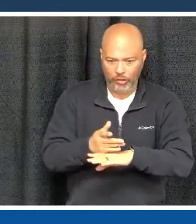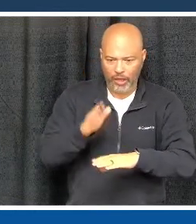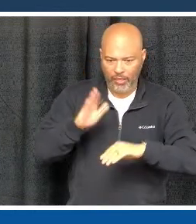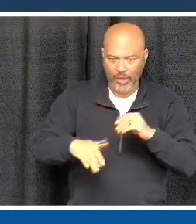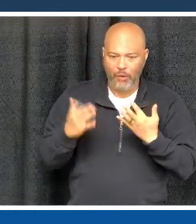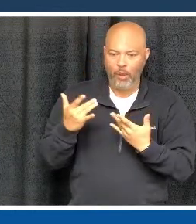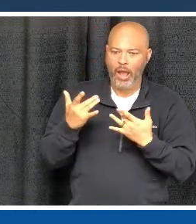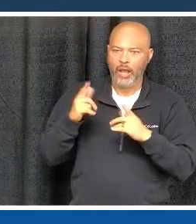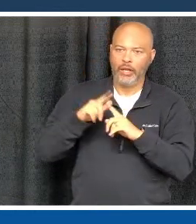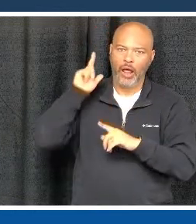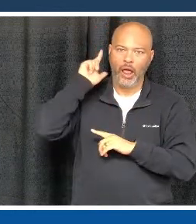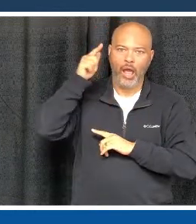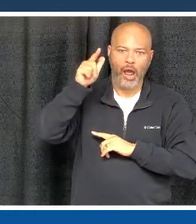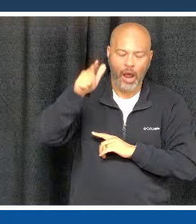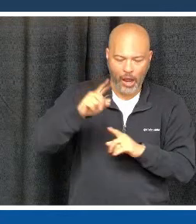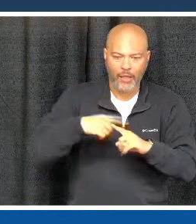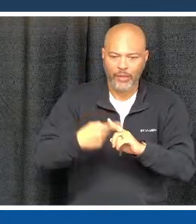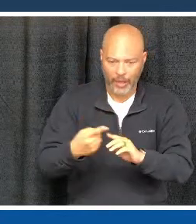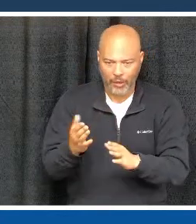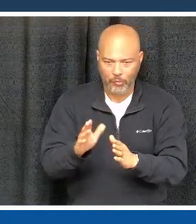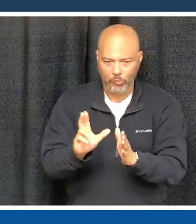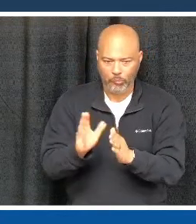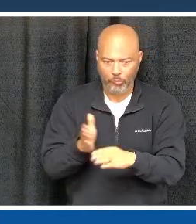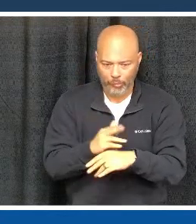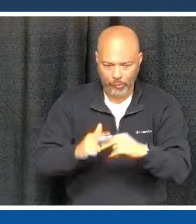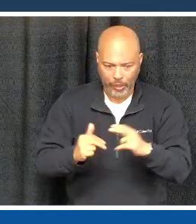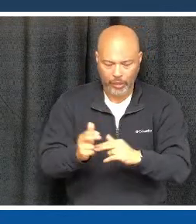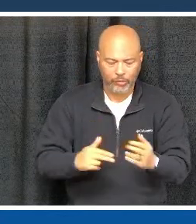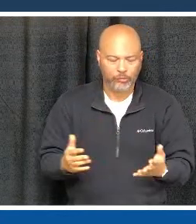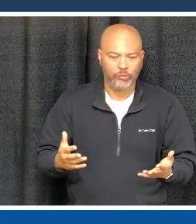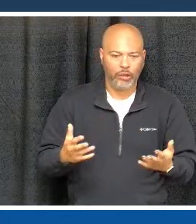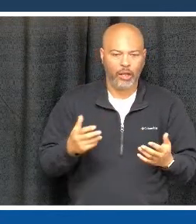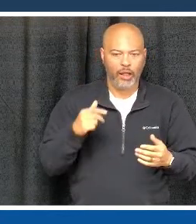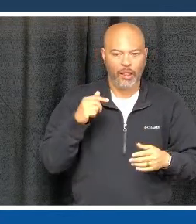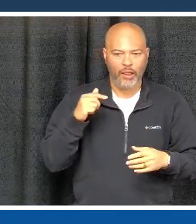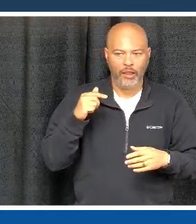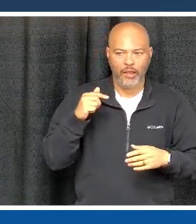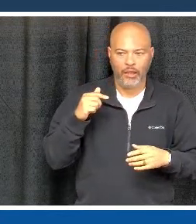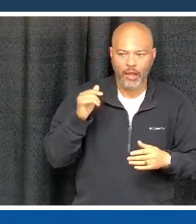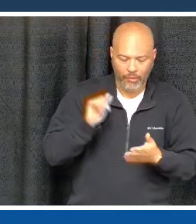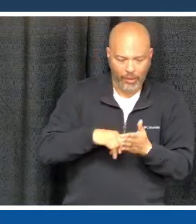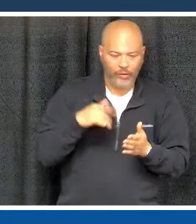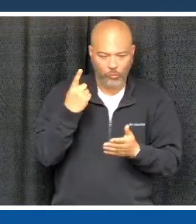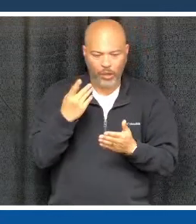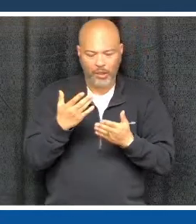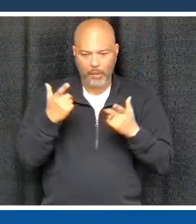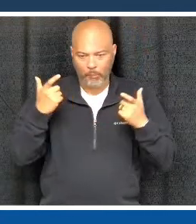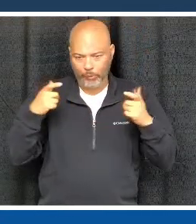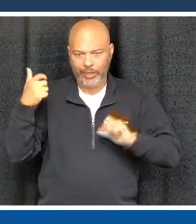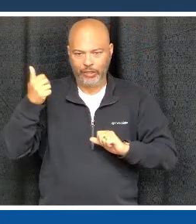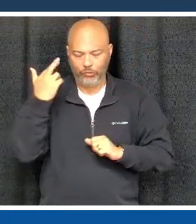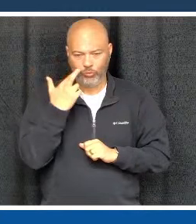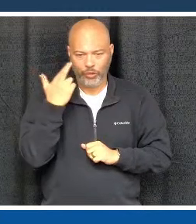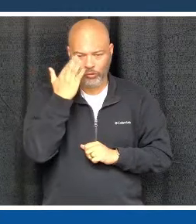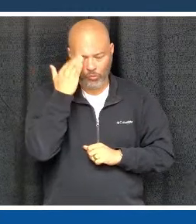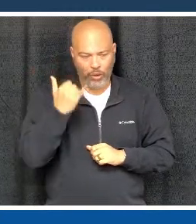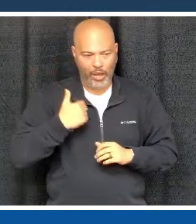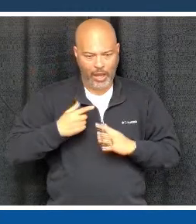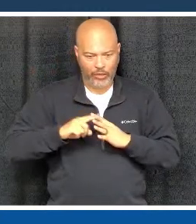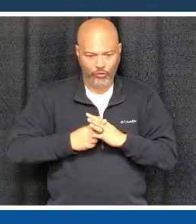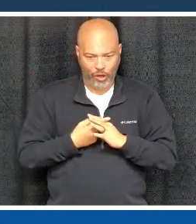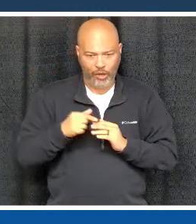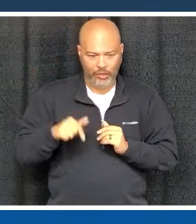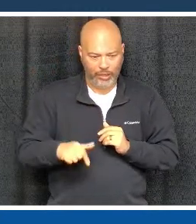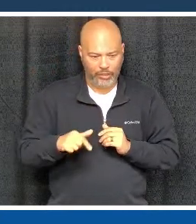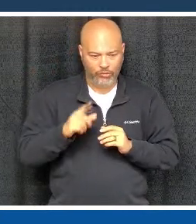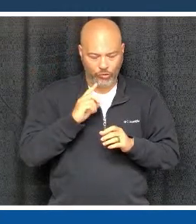while you're building the community than to put it in later. And that is one of the main reasons that I started this,